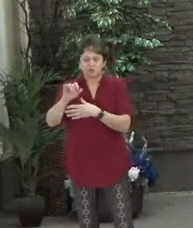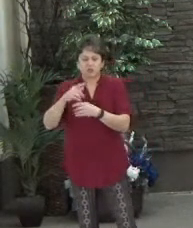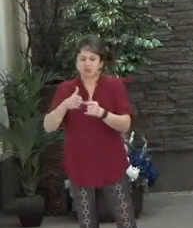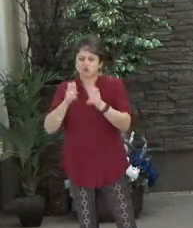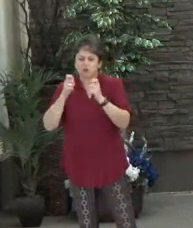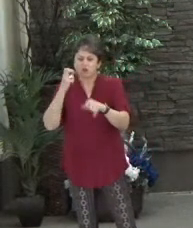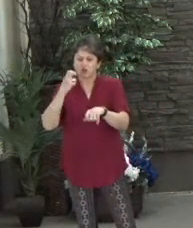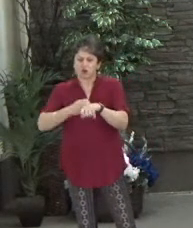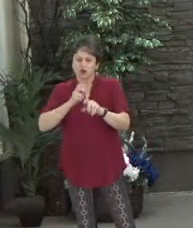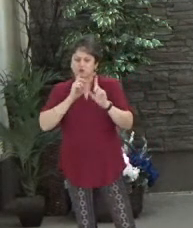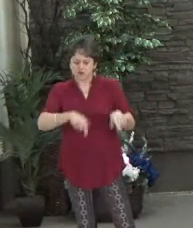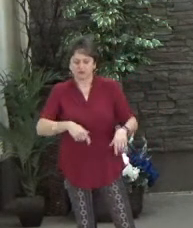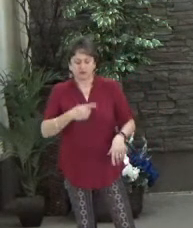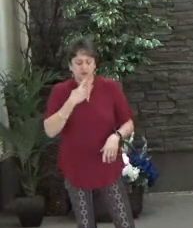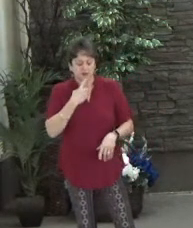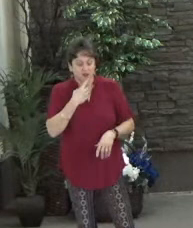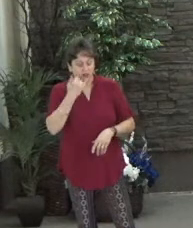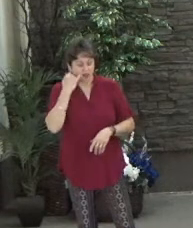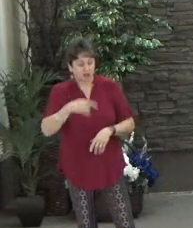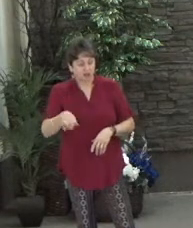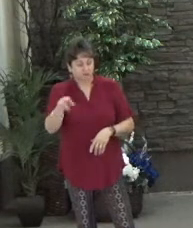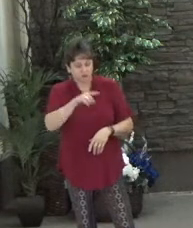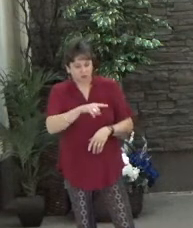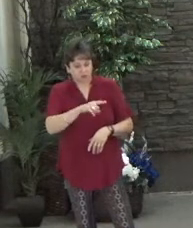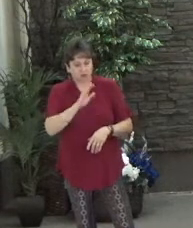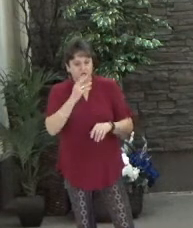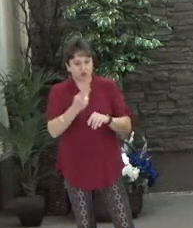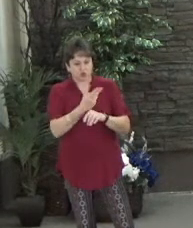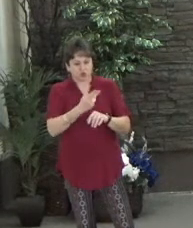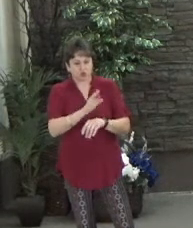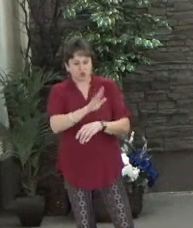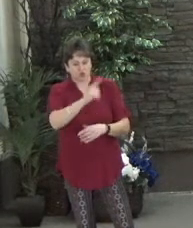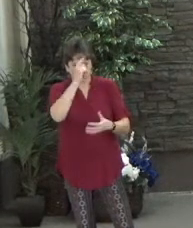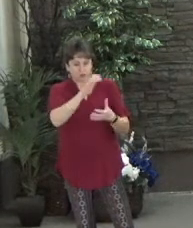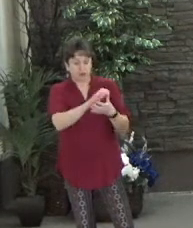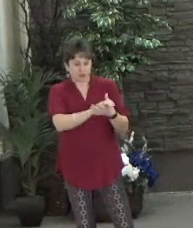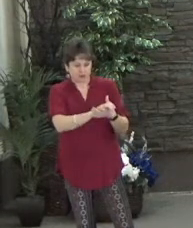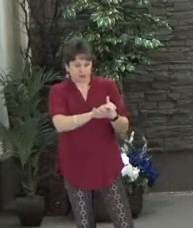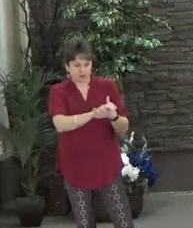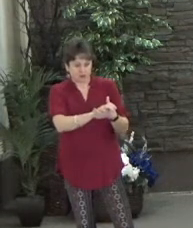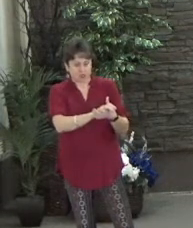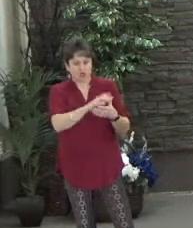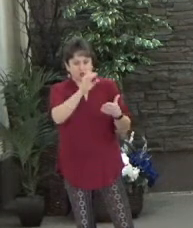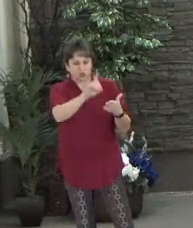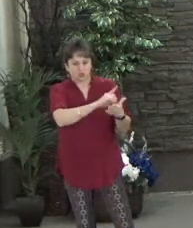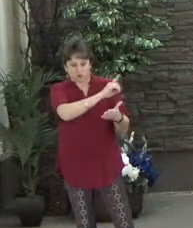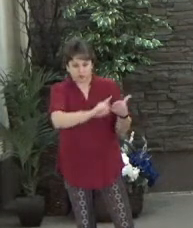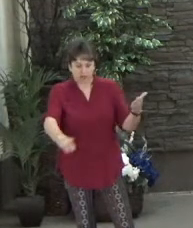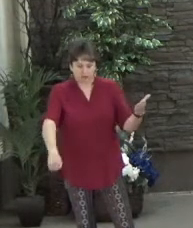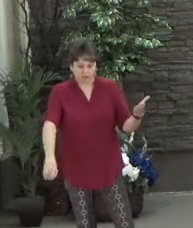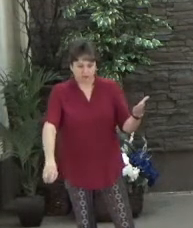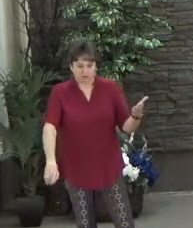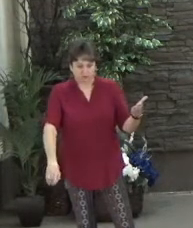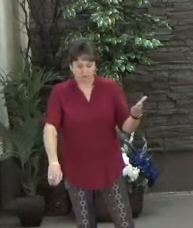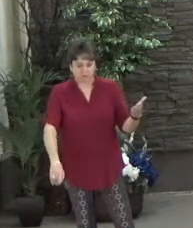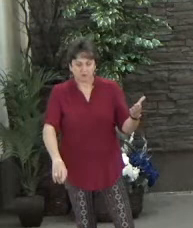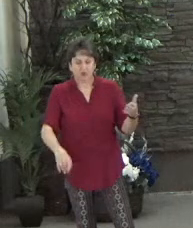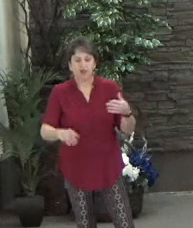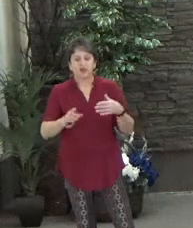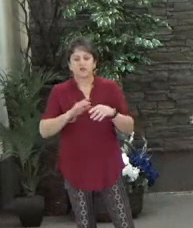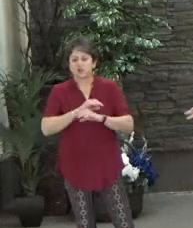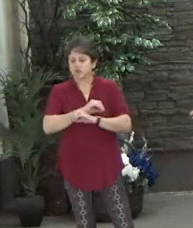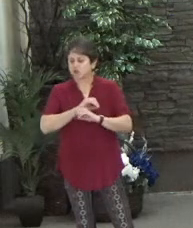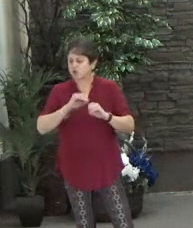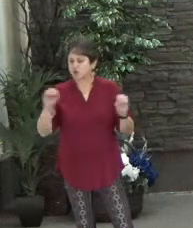response. And they said that if you're going to use your beliefs to discriminate, then